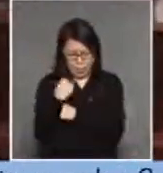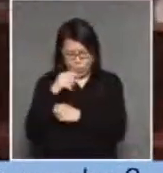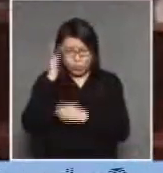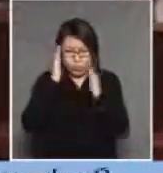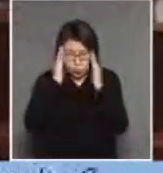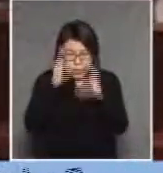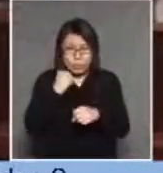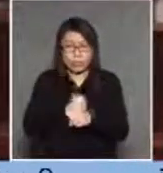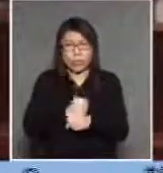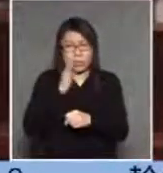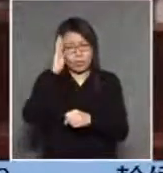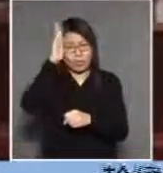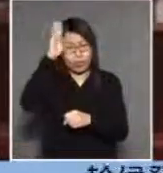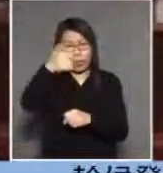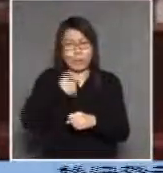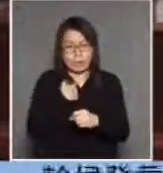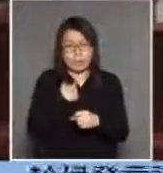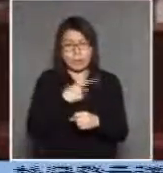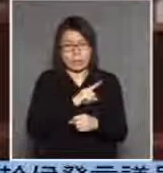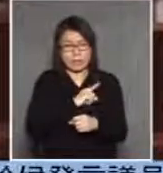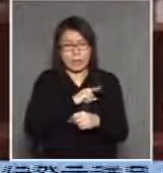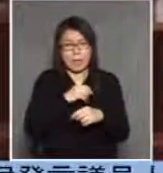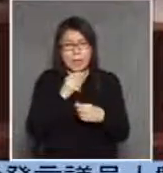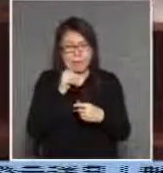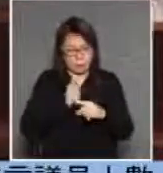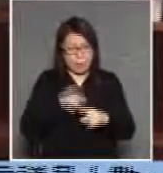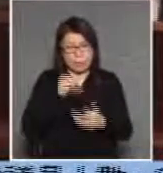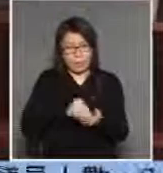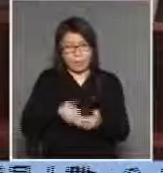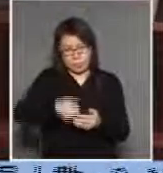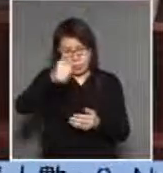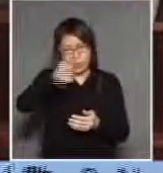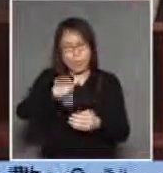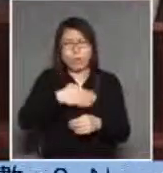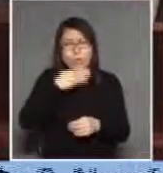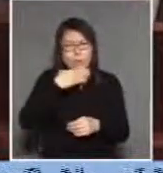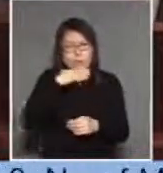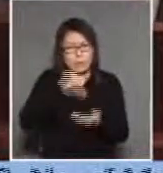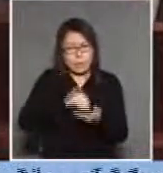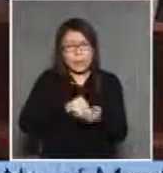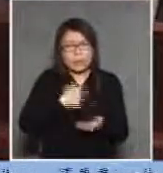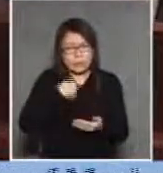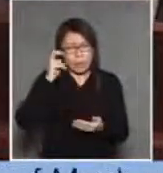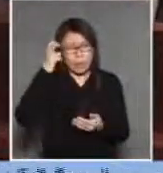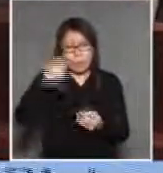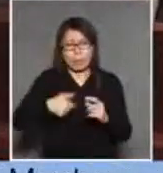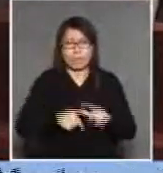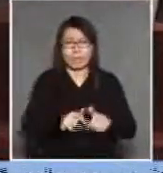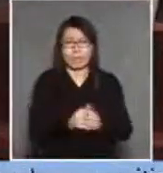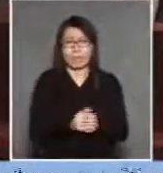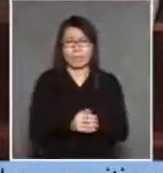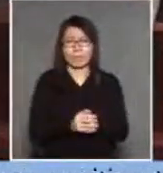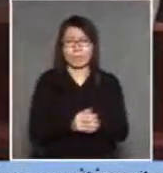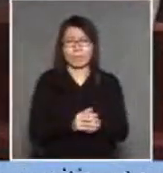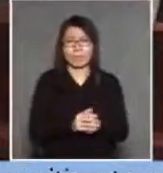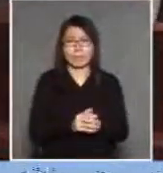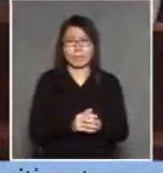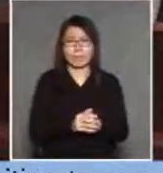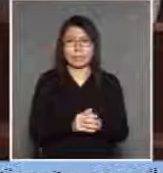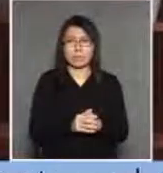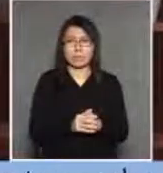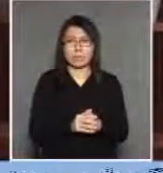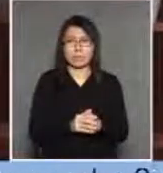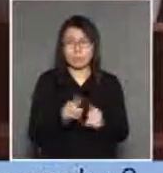you are dedicated to your work and you work hard for your future, you will get the results. Young people have to think about